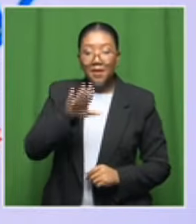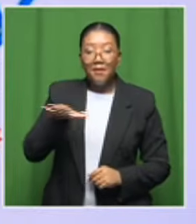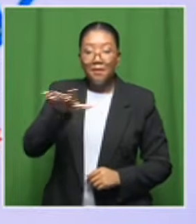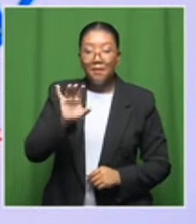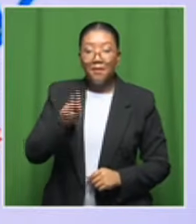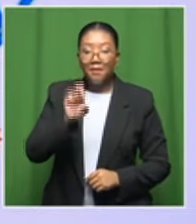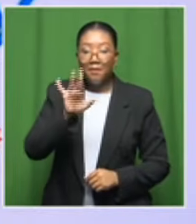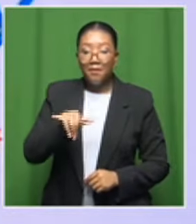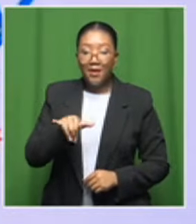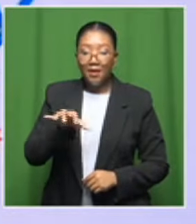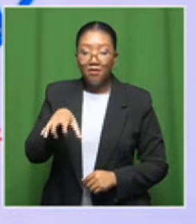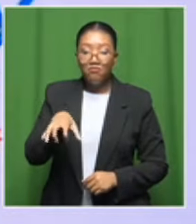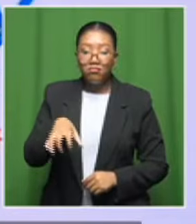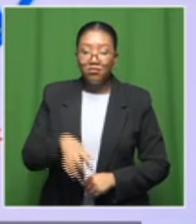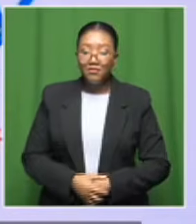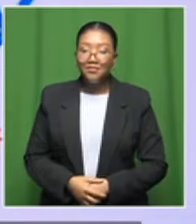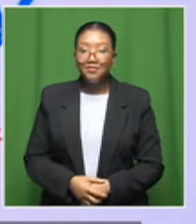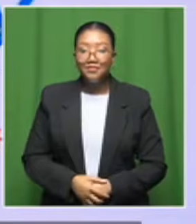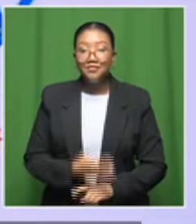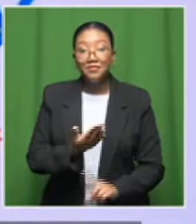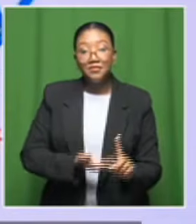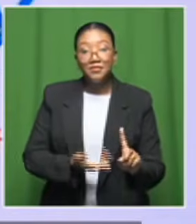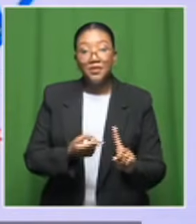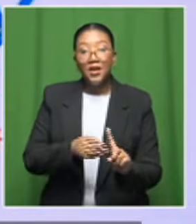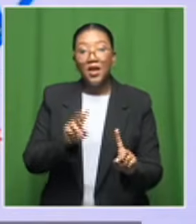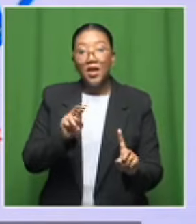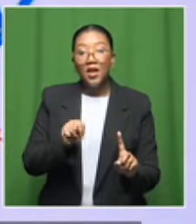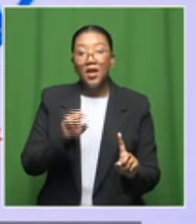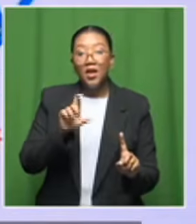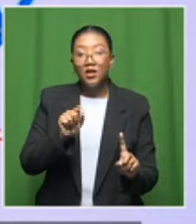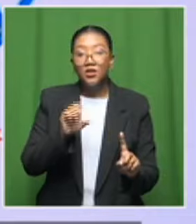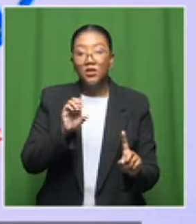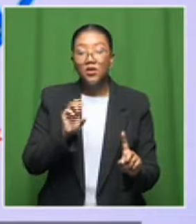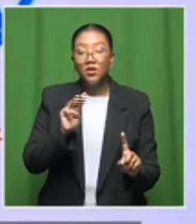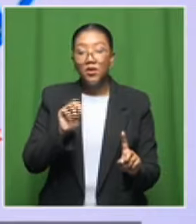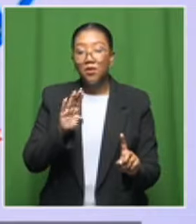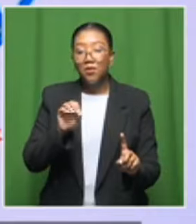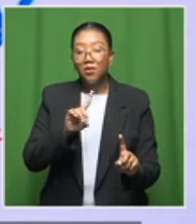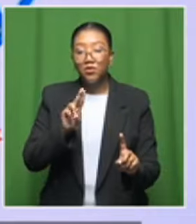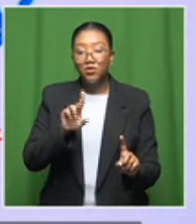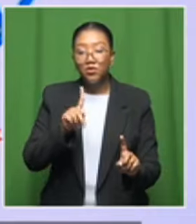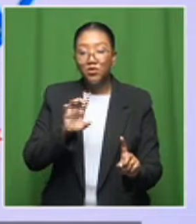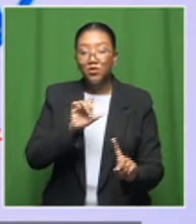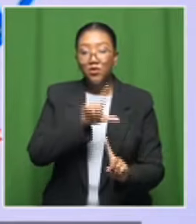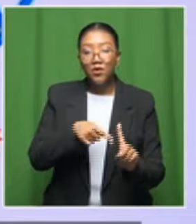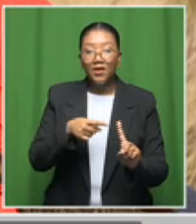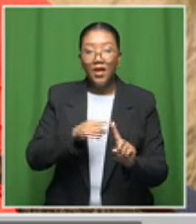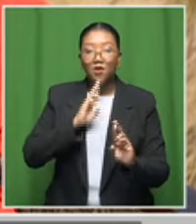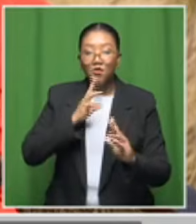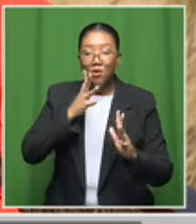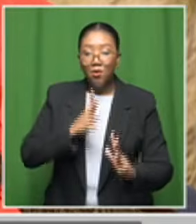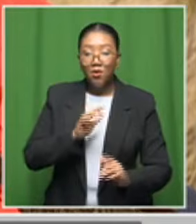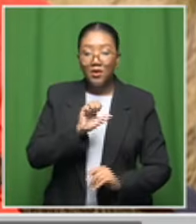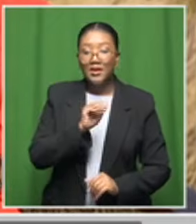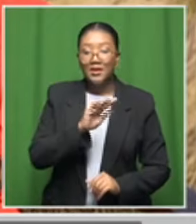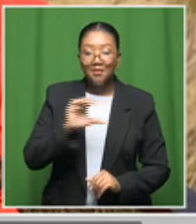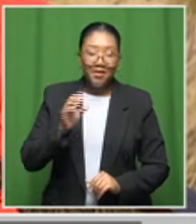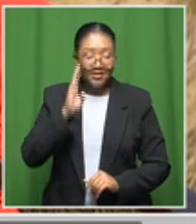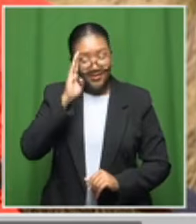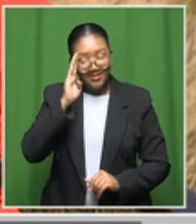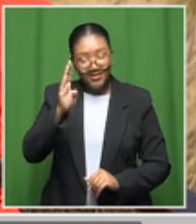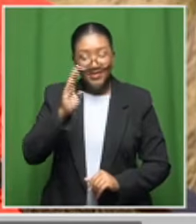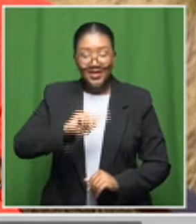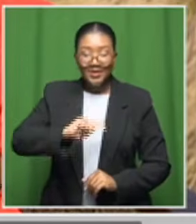cross to SABC News reporter Ntombozuko Balintulo, who is in Gqeberha. Ntombozuko, a very good morning. What